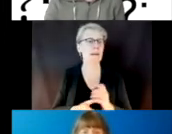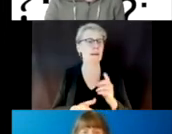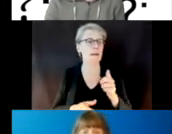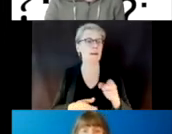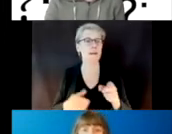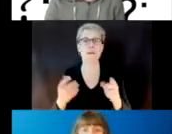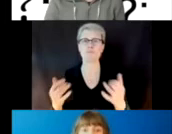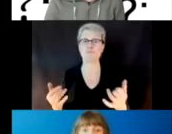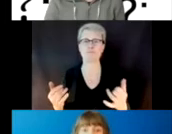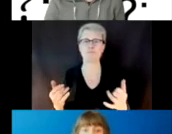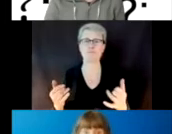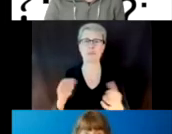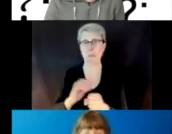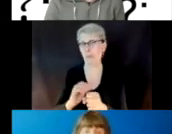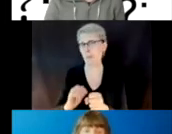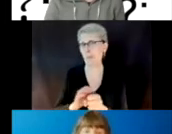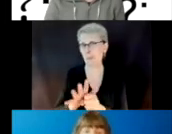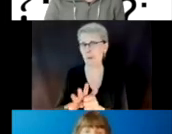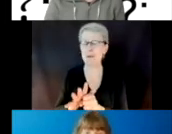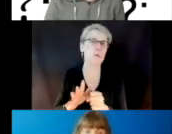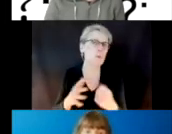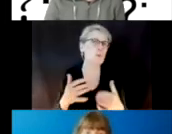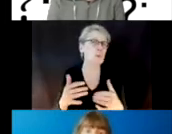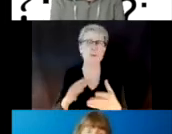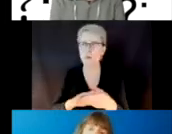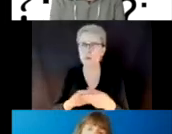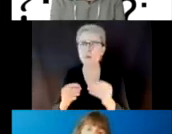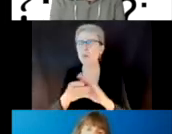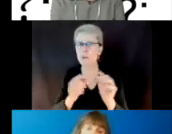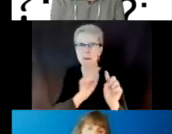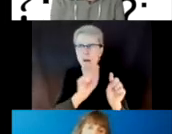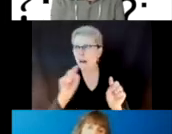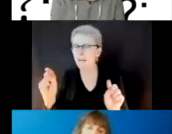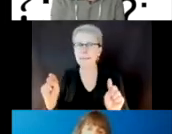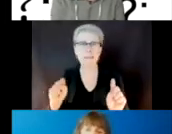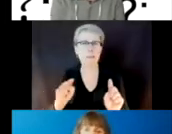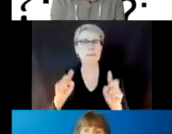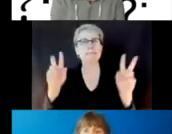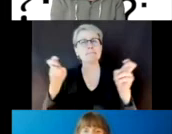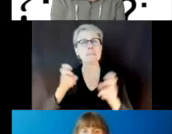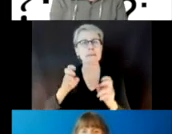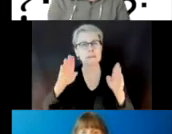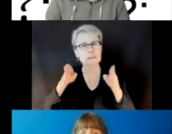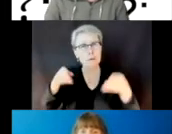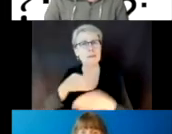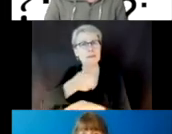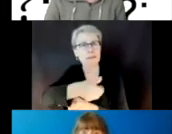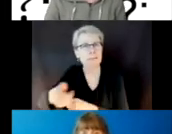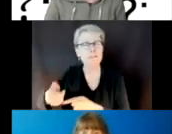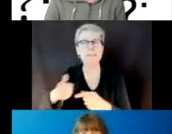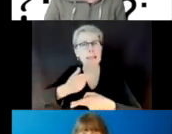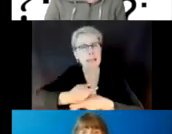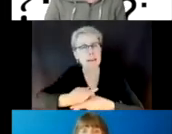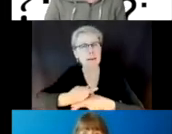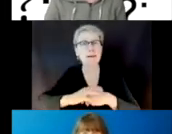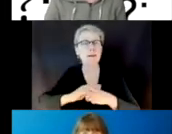now during COVID, a lot of stories are being told about self-care, social connection, and